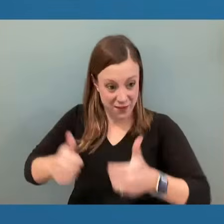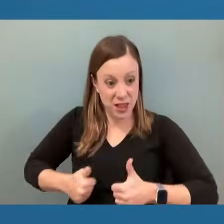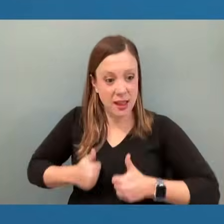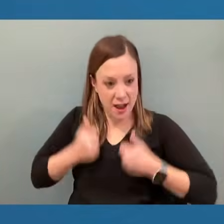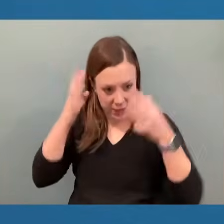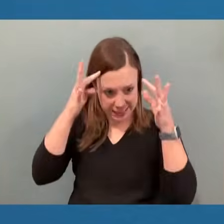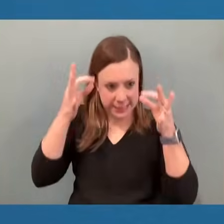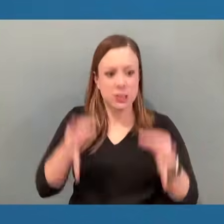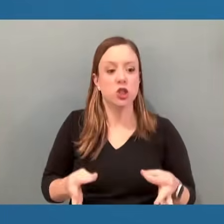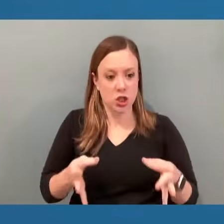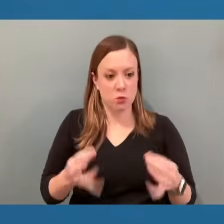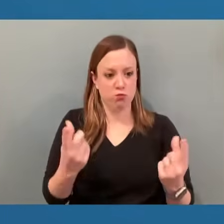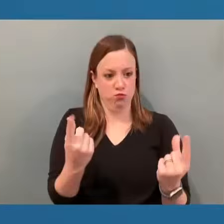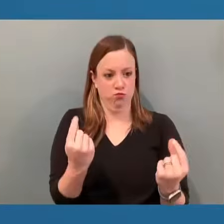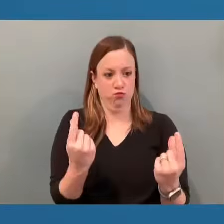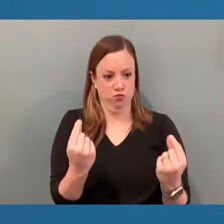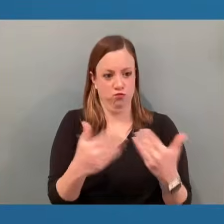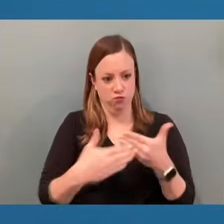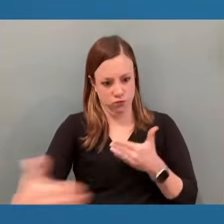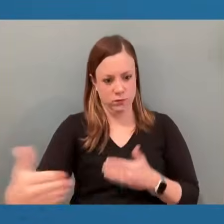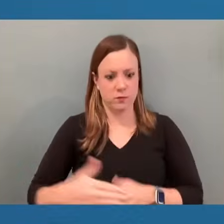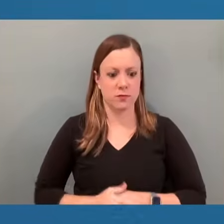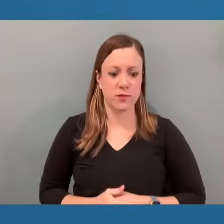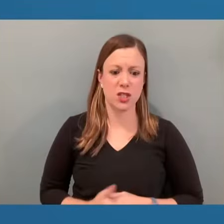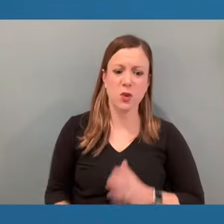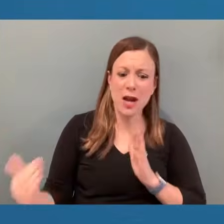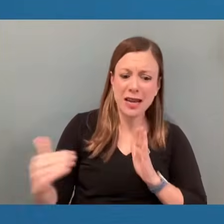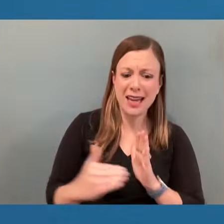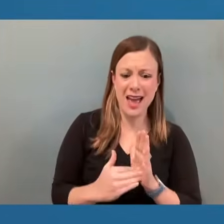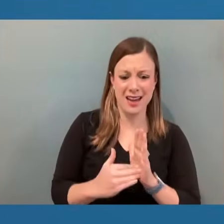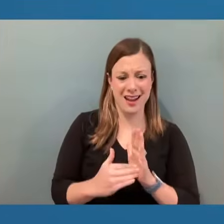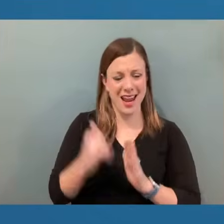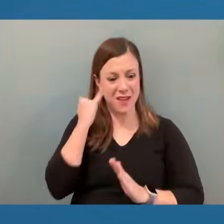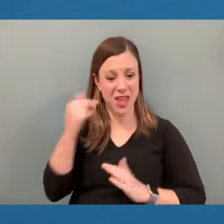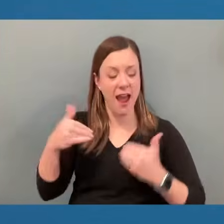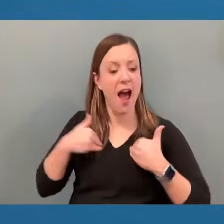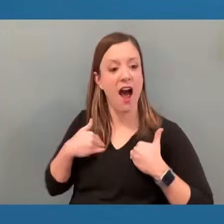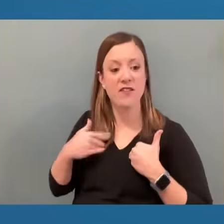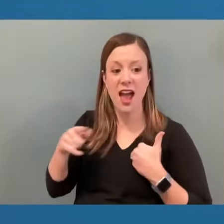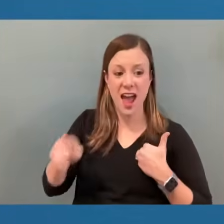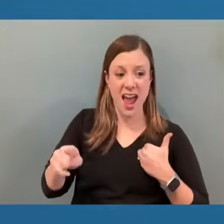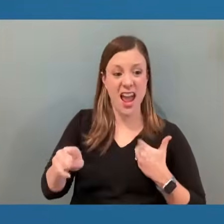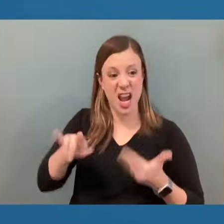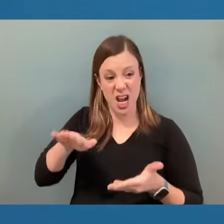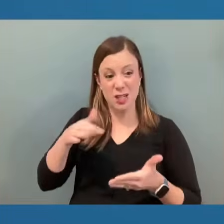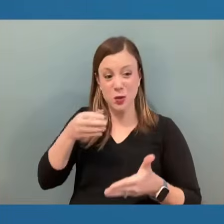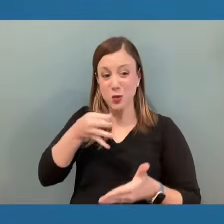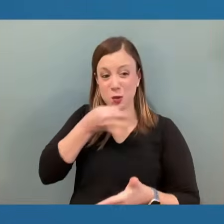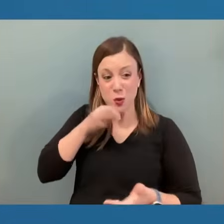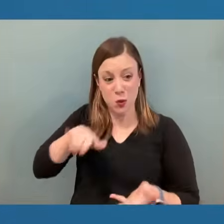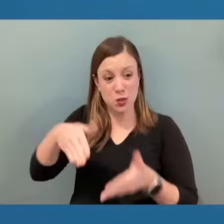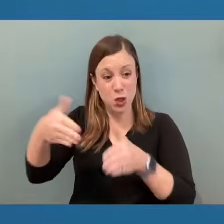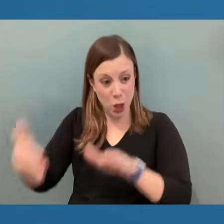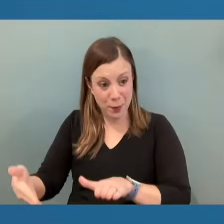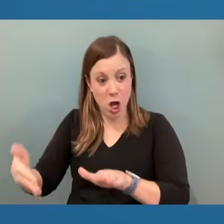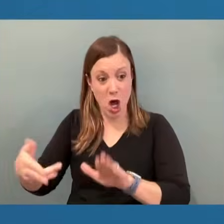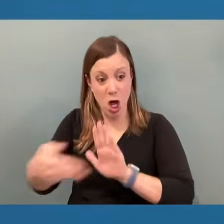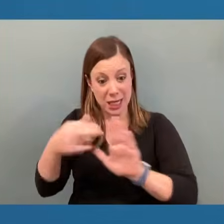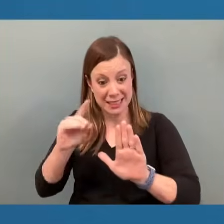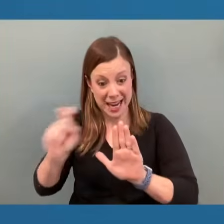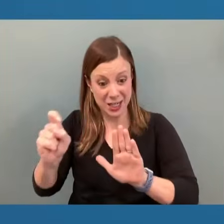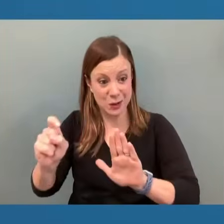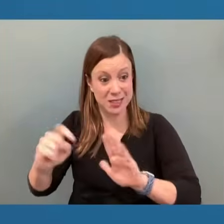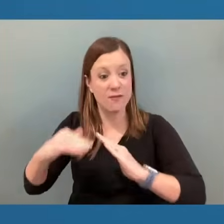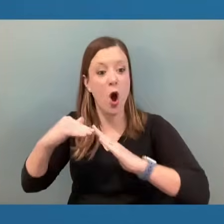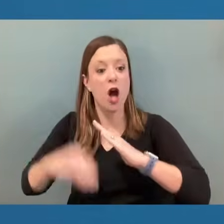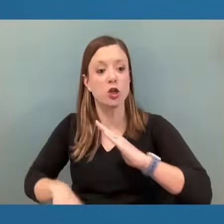And again, thank you to everyone for their support. You know, this is really, as the governor echoed, about individual liberty, personal